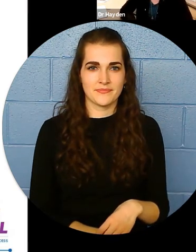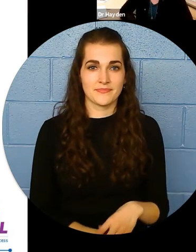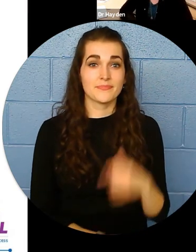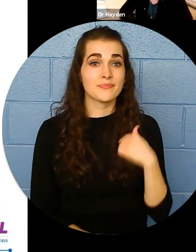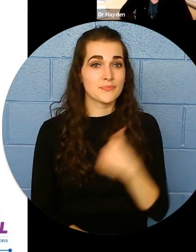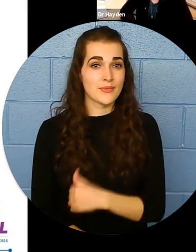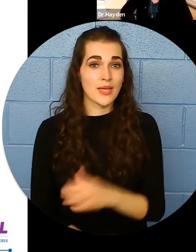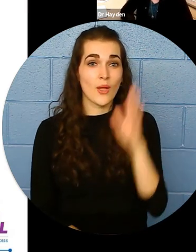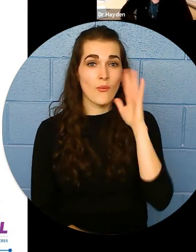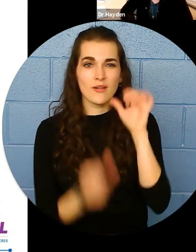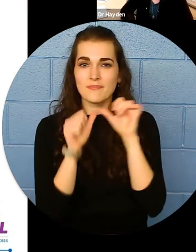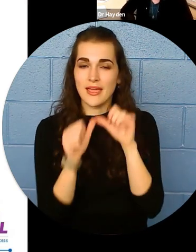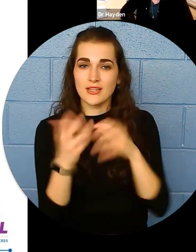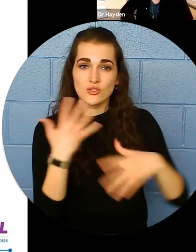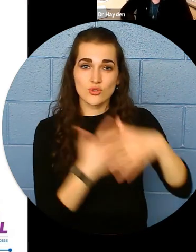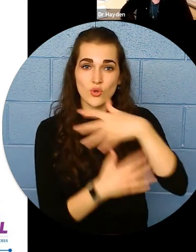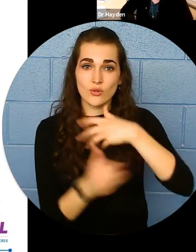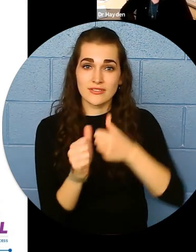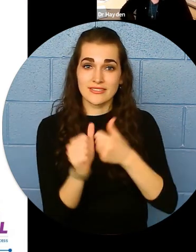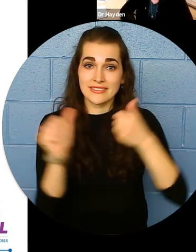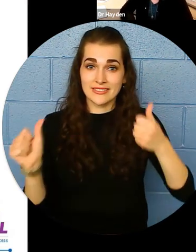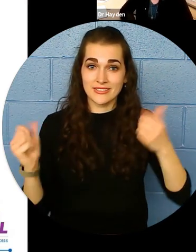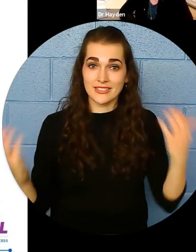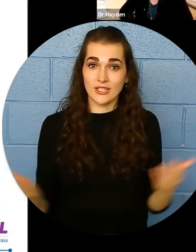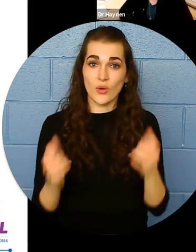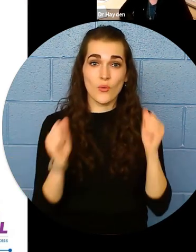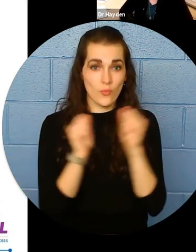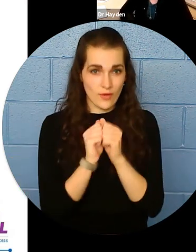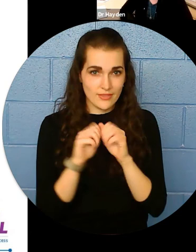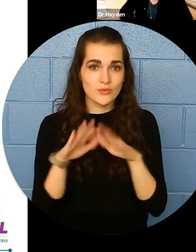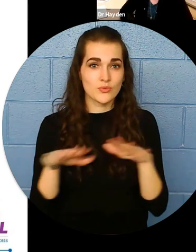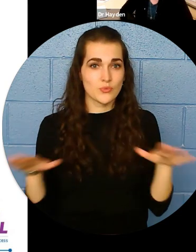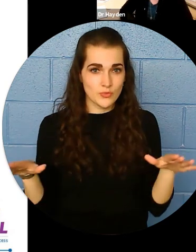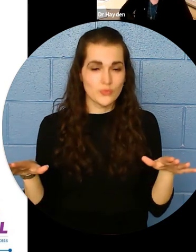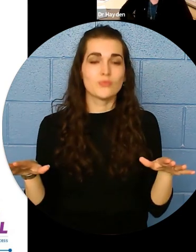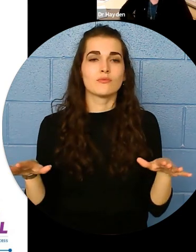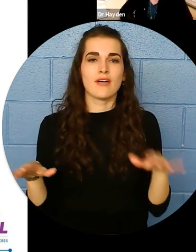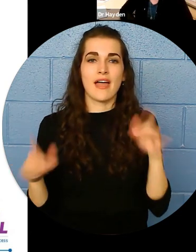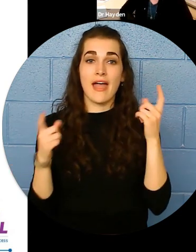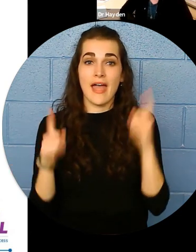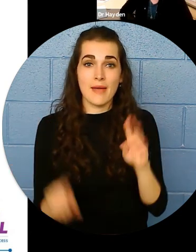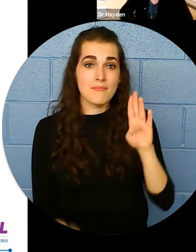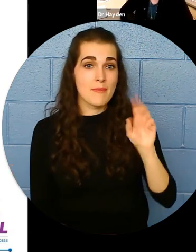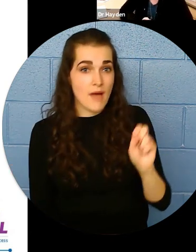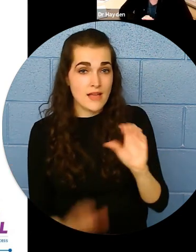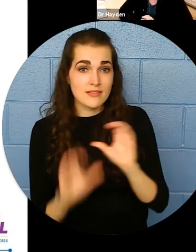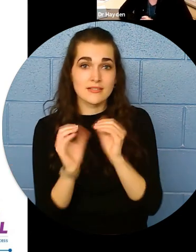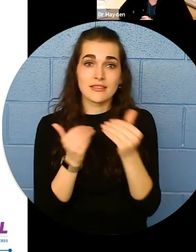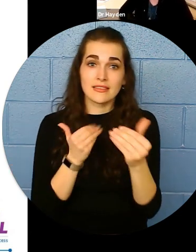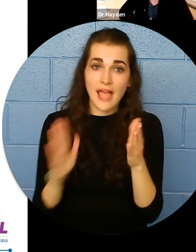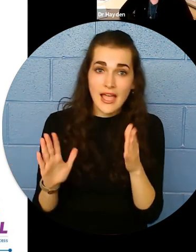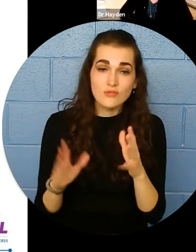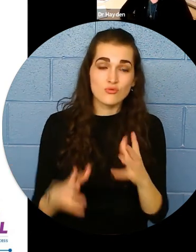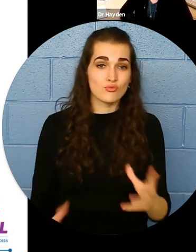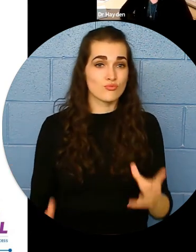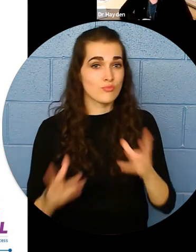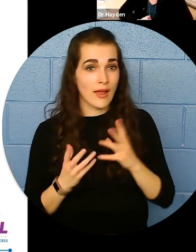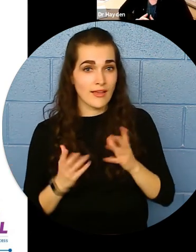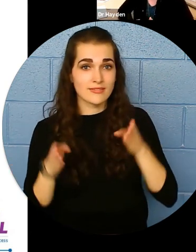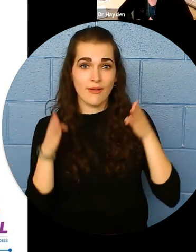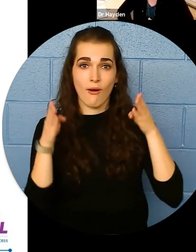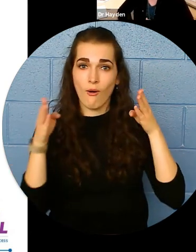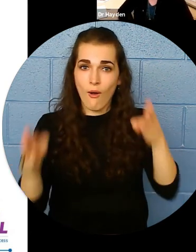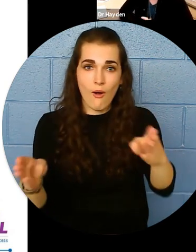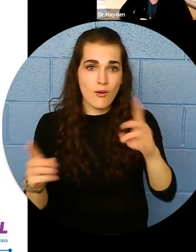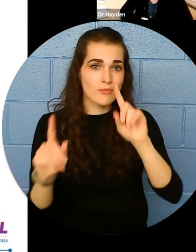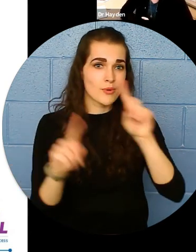We will maintain social distancing here with the children. That will happen on the bus, in the classroom, during breaks, when